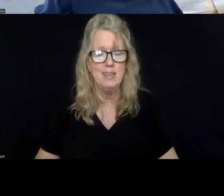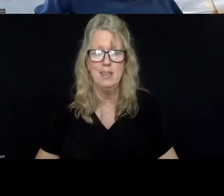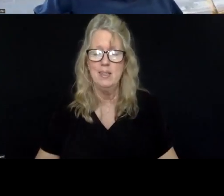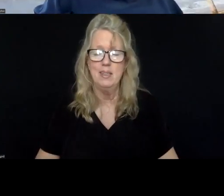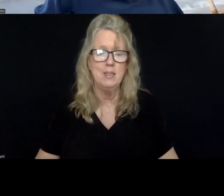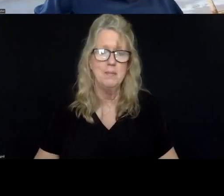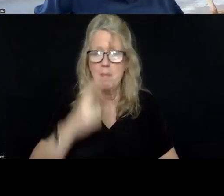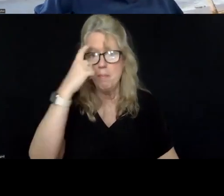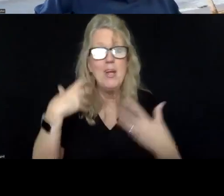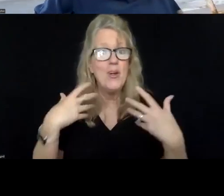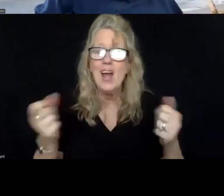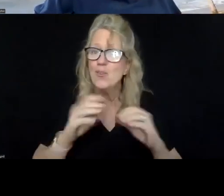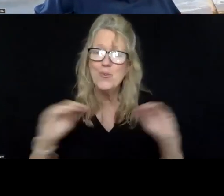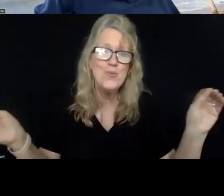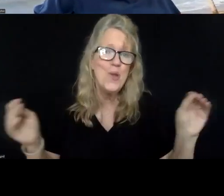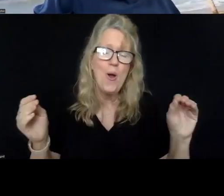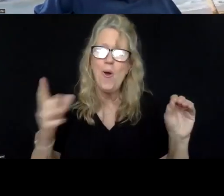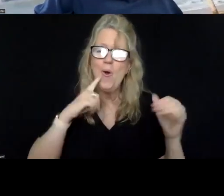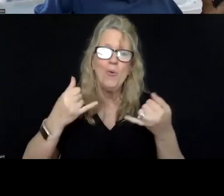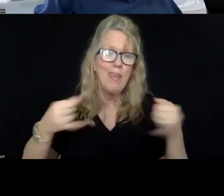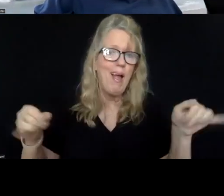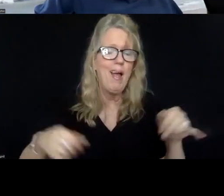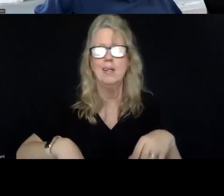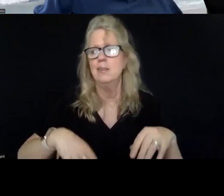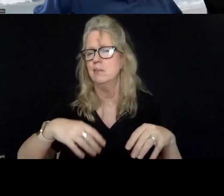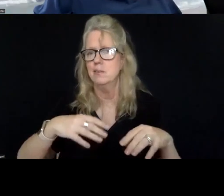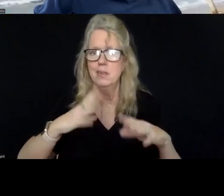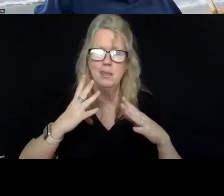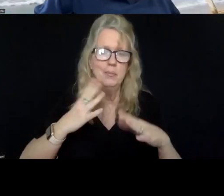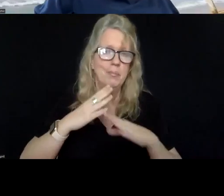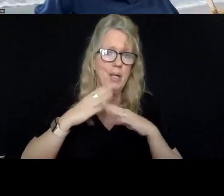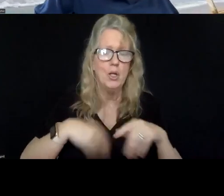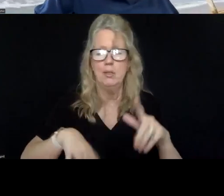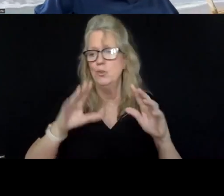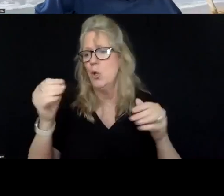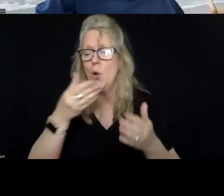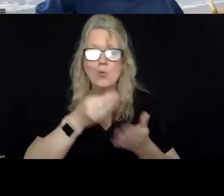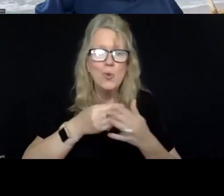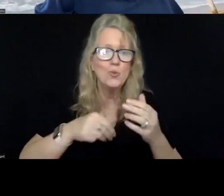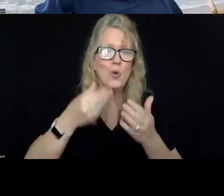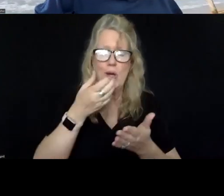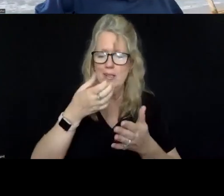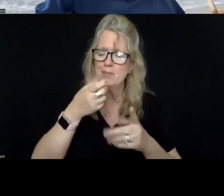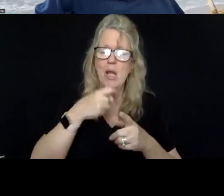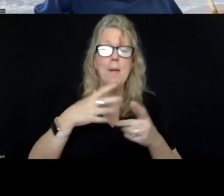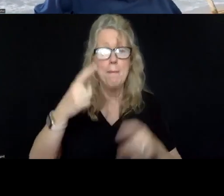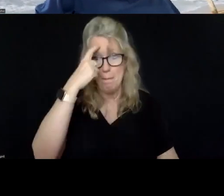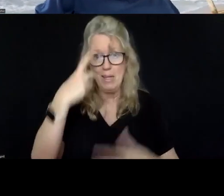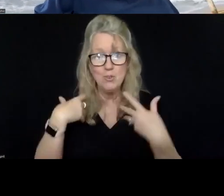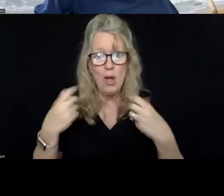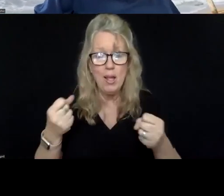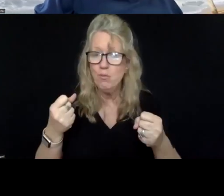health has no barriers, no racial lines, no socioeconomic level. Mental health